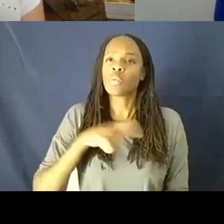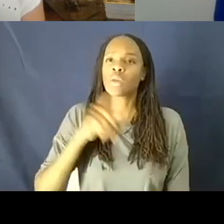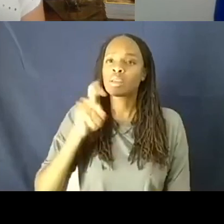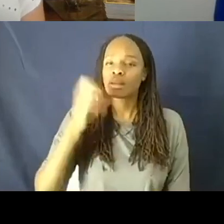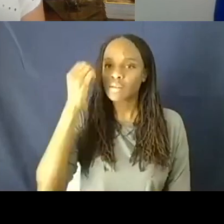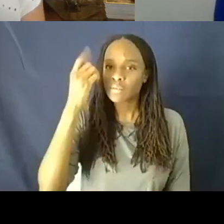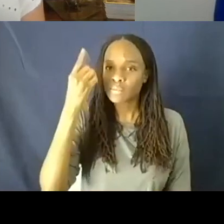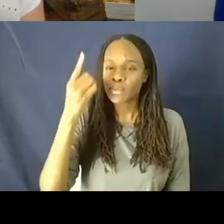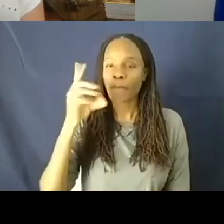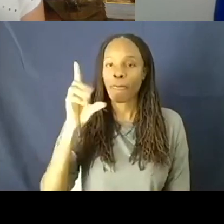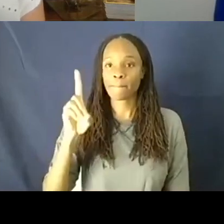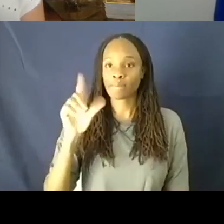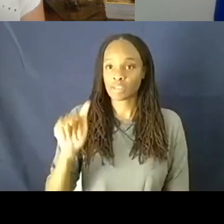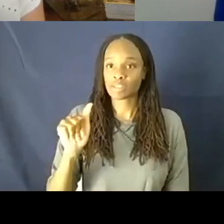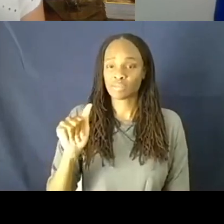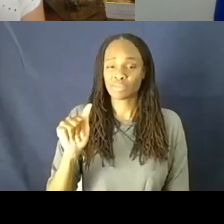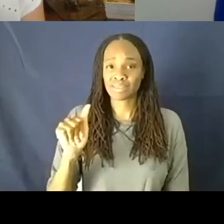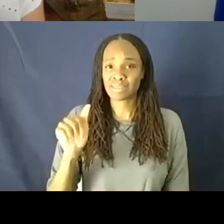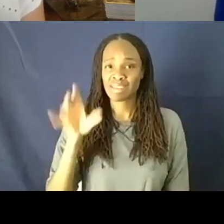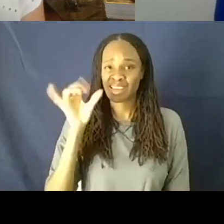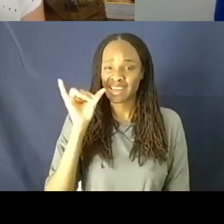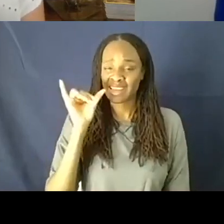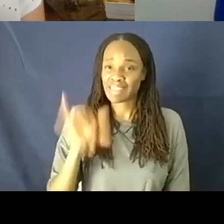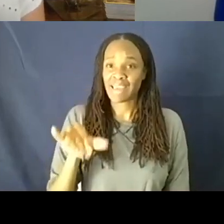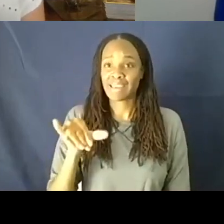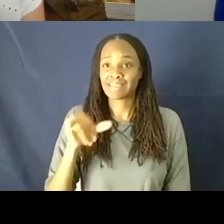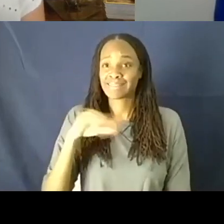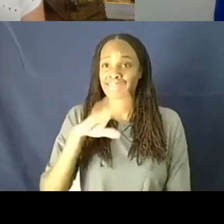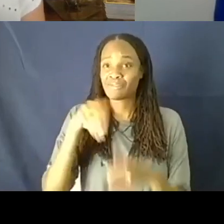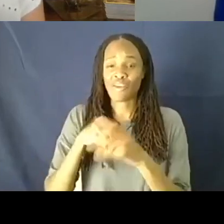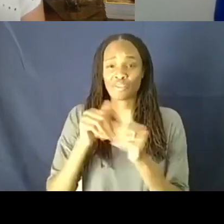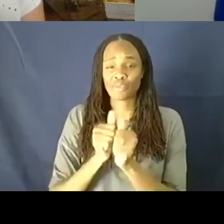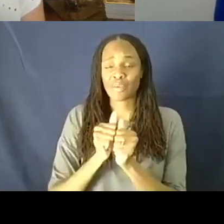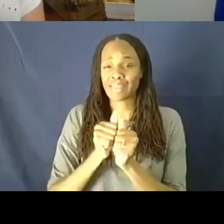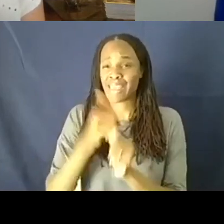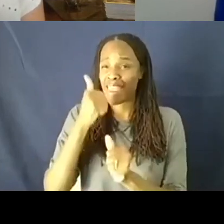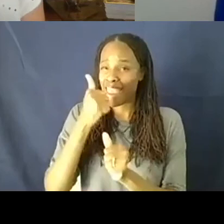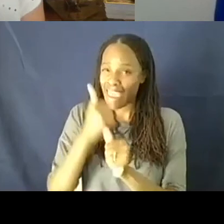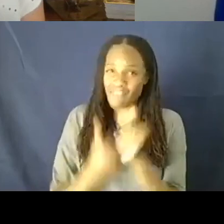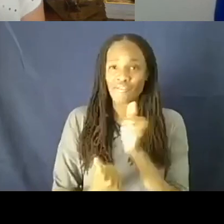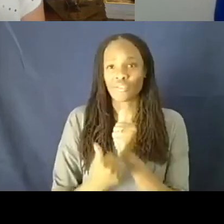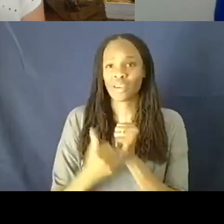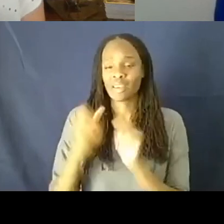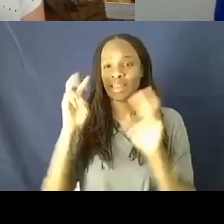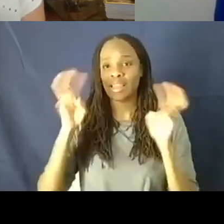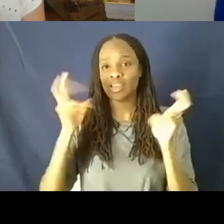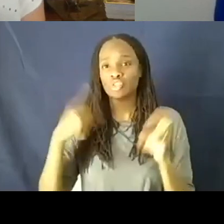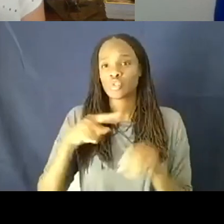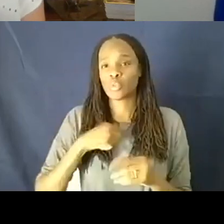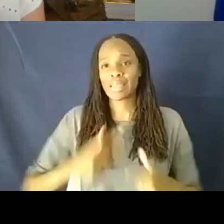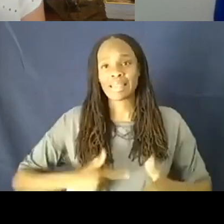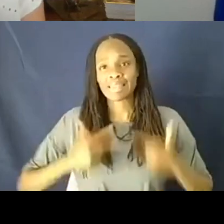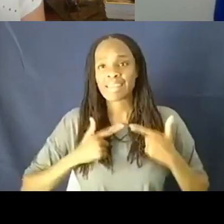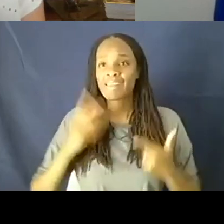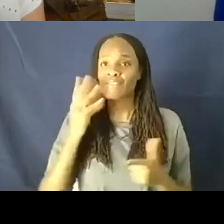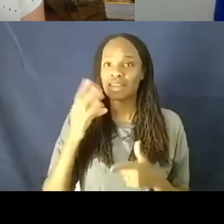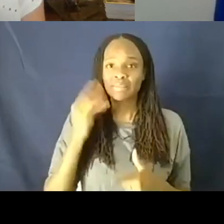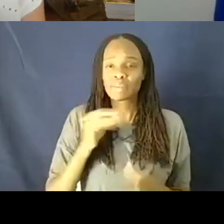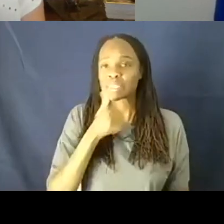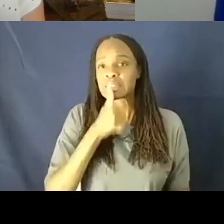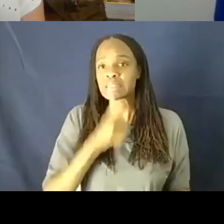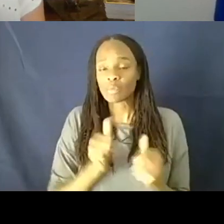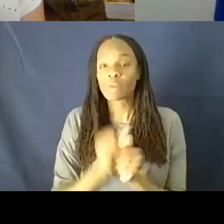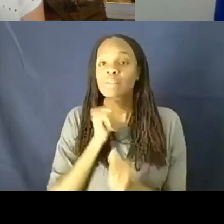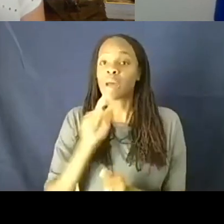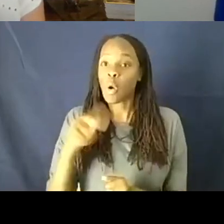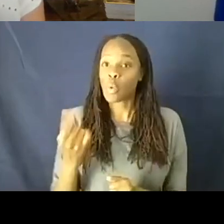disability cuts across every issue that we live and experience and deal with, not only just as human beings,